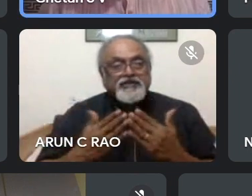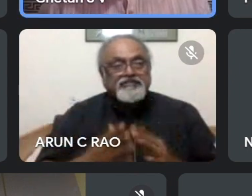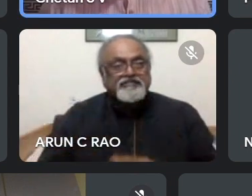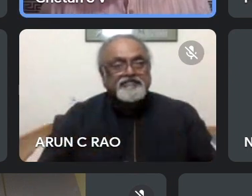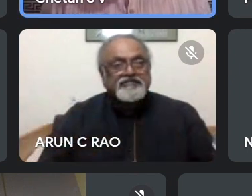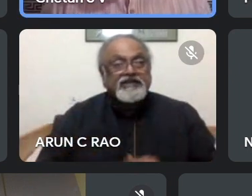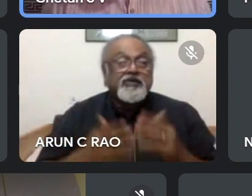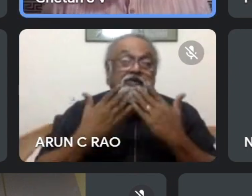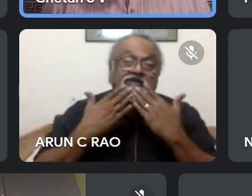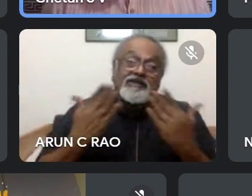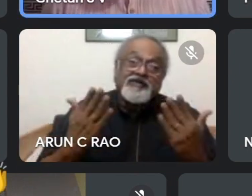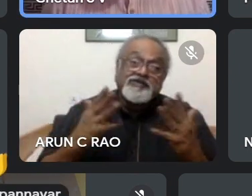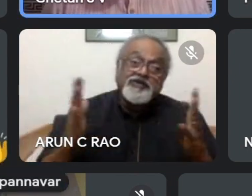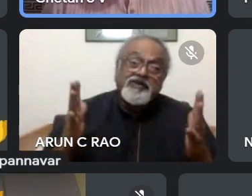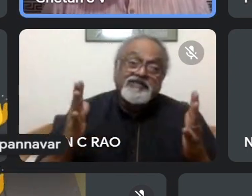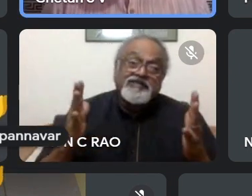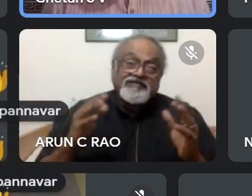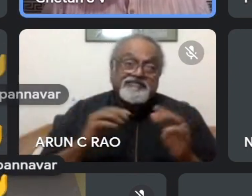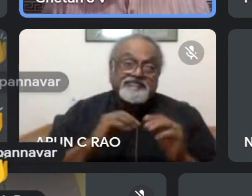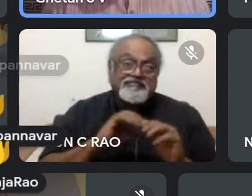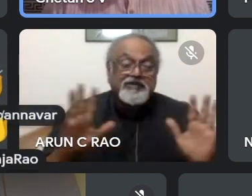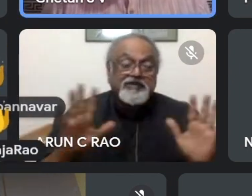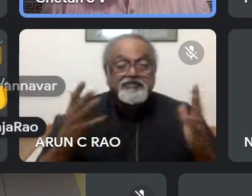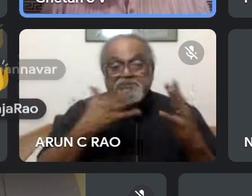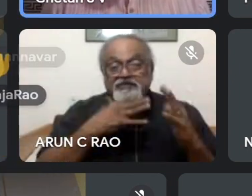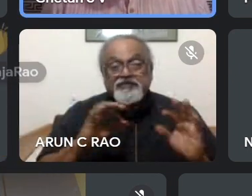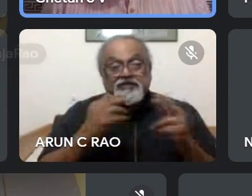Thanks so much, Gopi, for that beautiful,